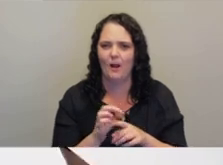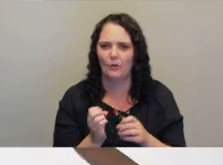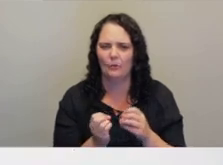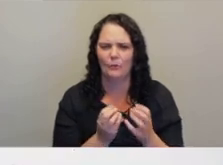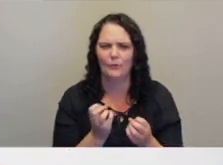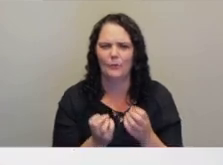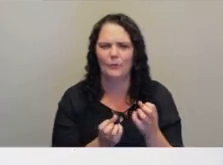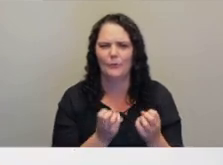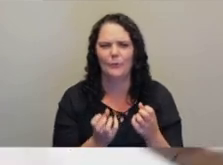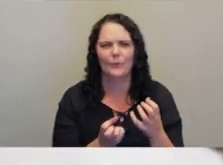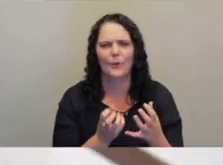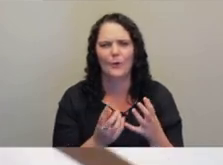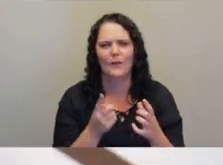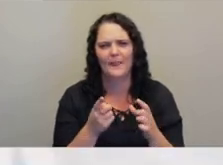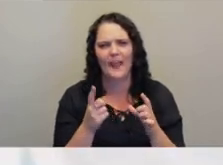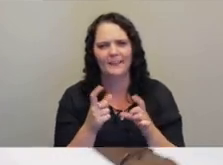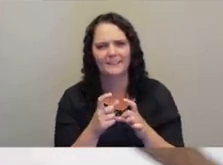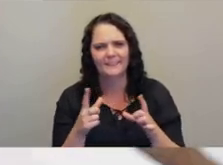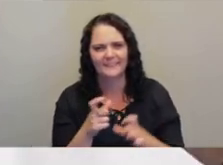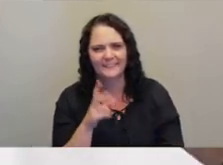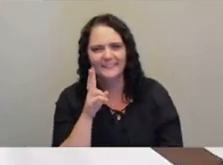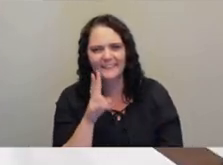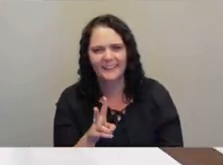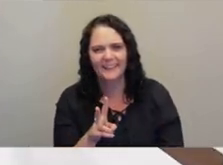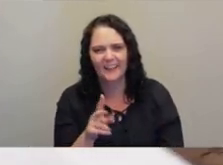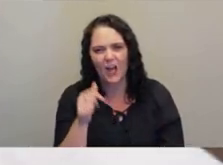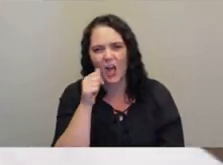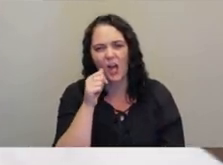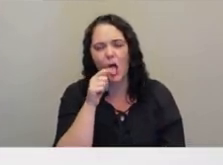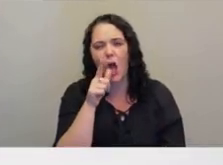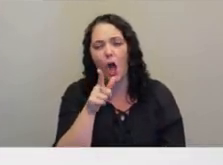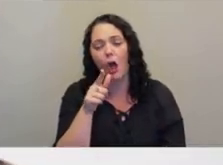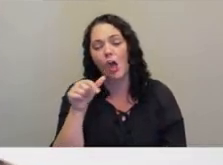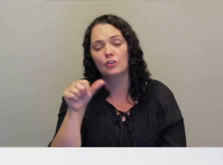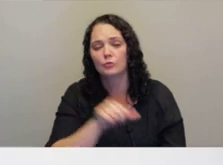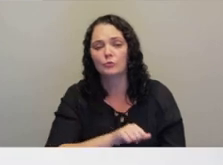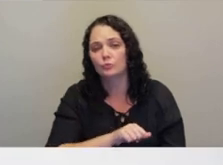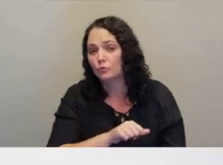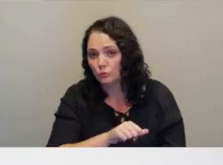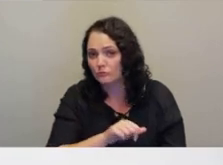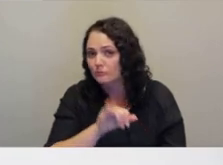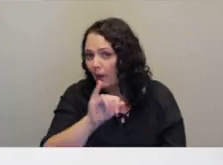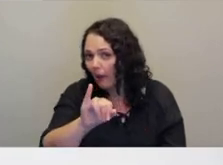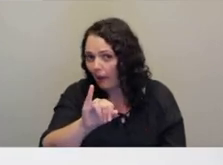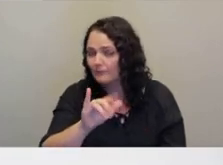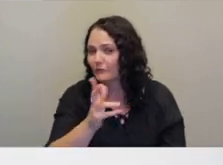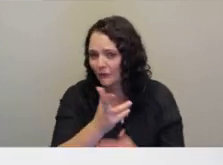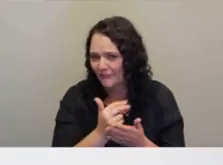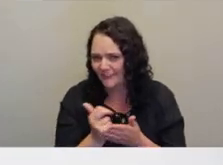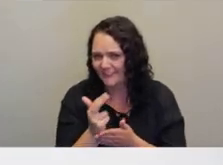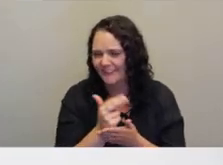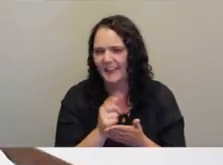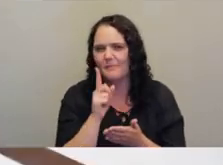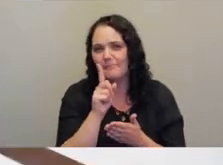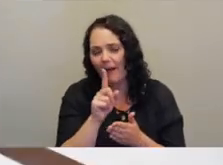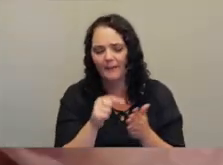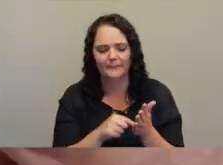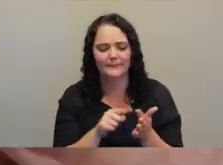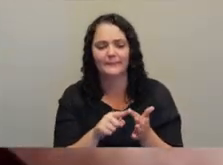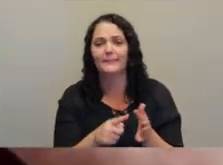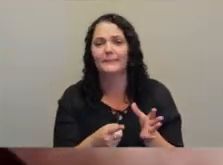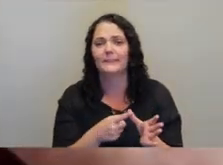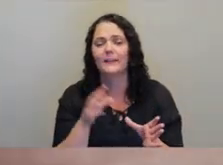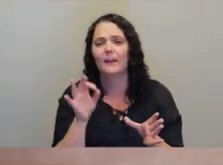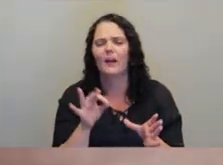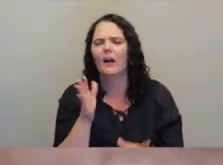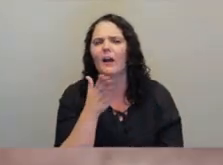on the page. And again, just gives, unfortunately, because I know we're supposed to be doing bad drawings, and that's the tea makes a really lovely mark. So I apologize. You